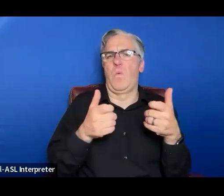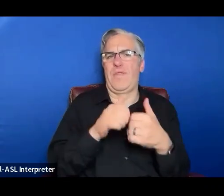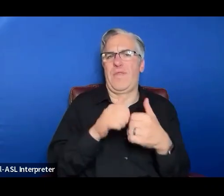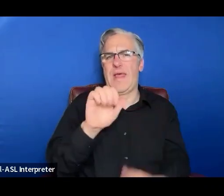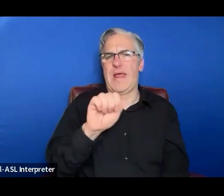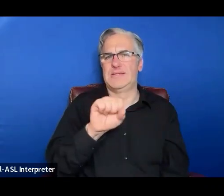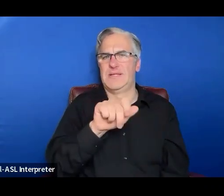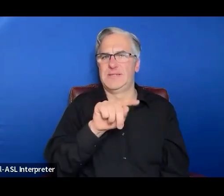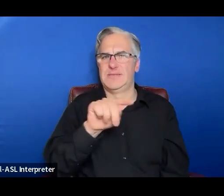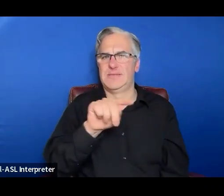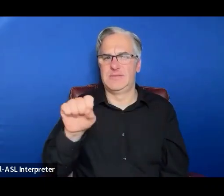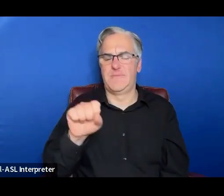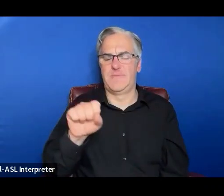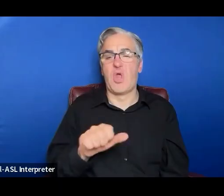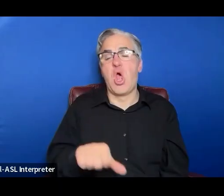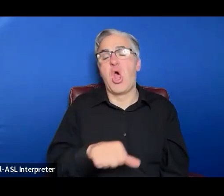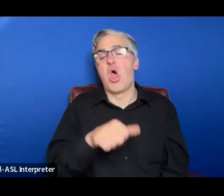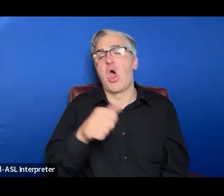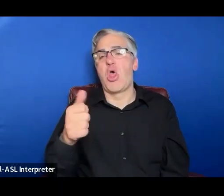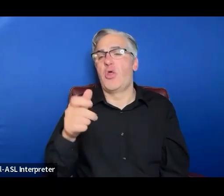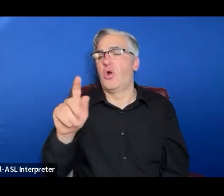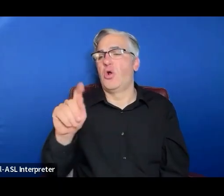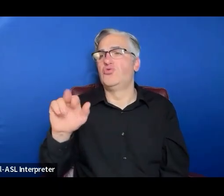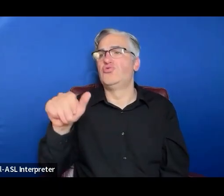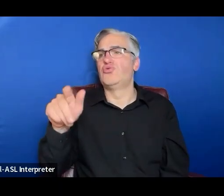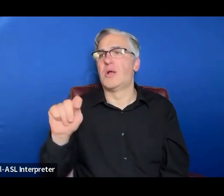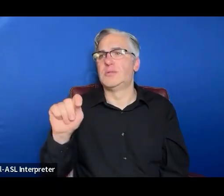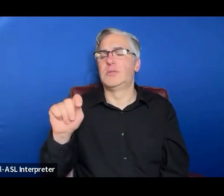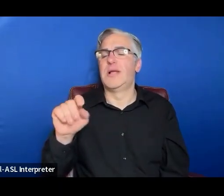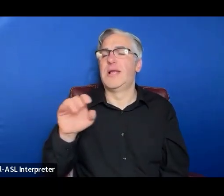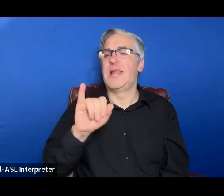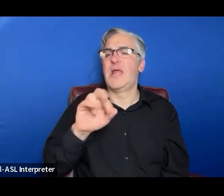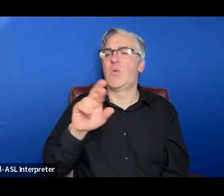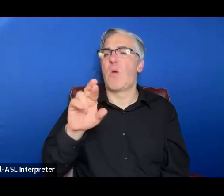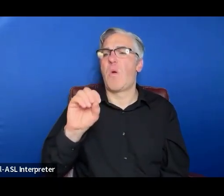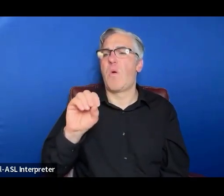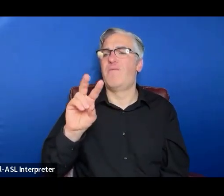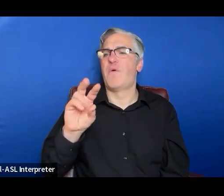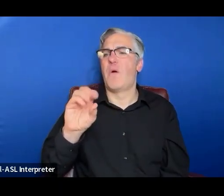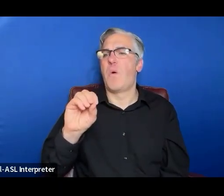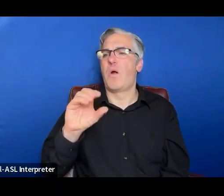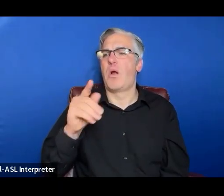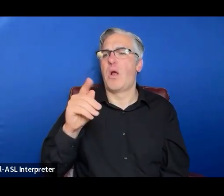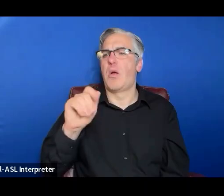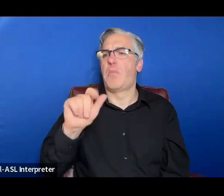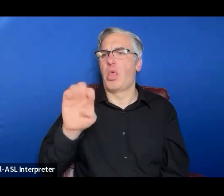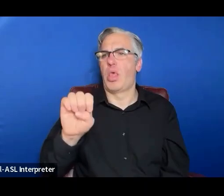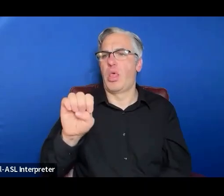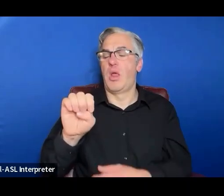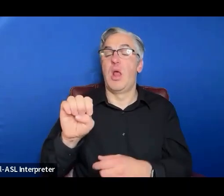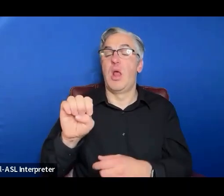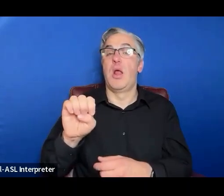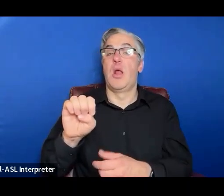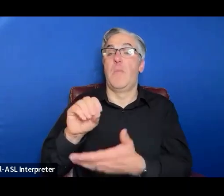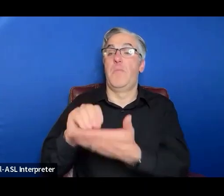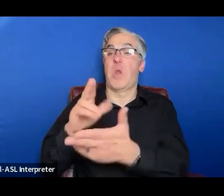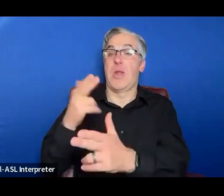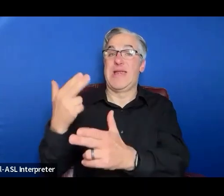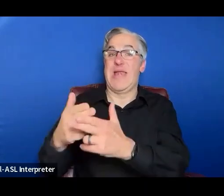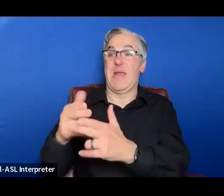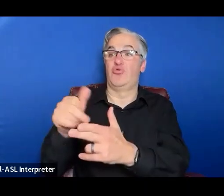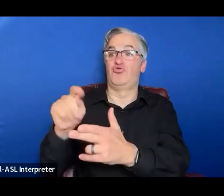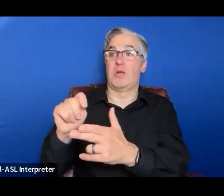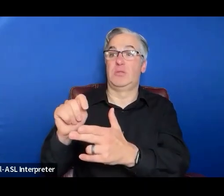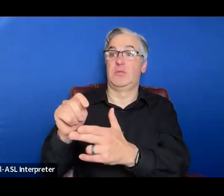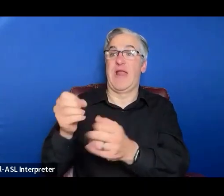There are other trusts where it's irrevocable, where once you put your assets into the trust's name, you can't take them out again.